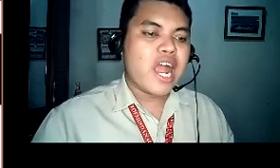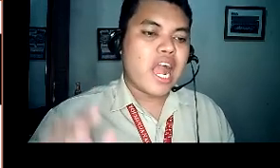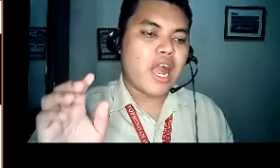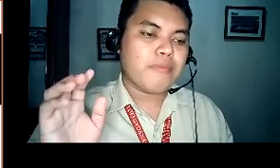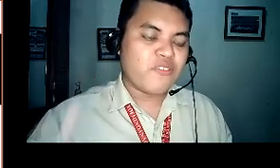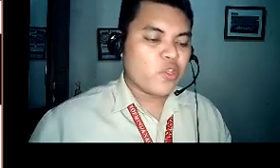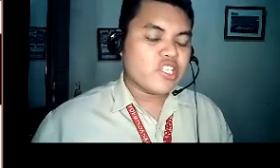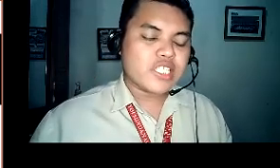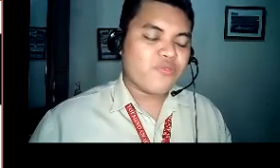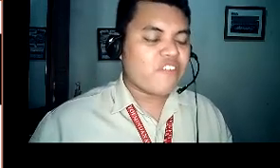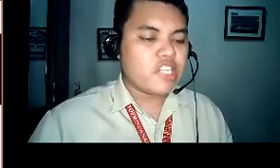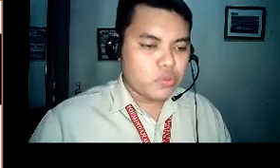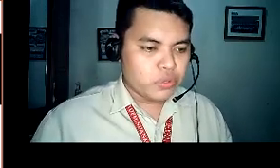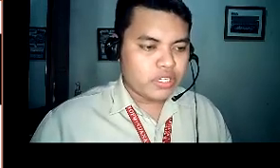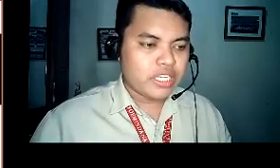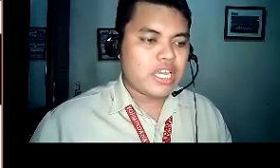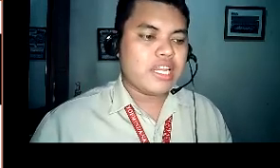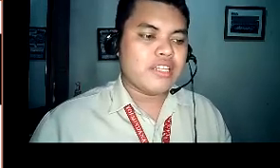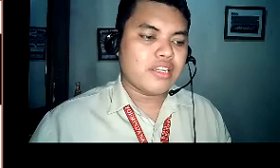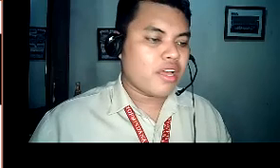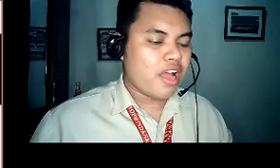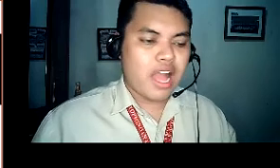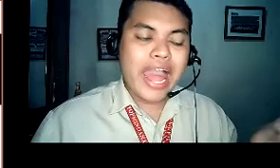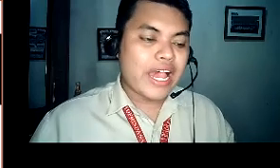However, if you're just very new